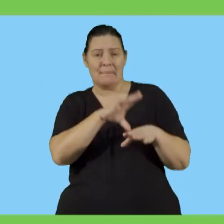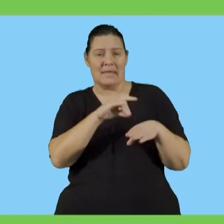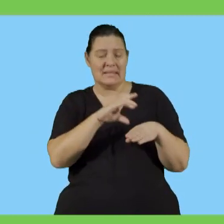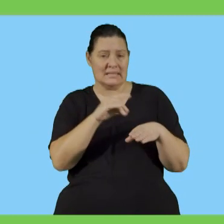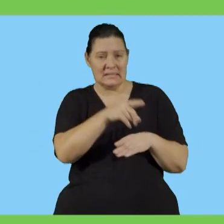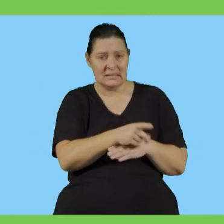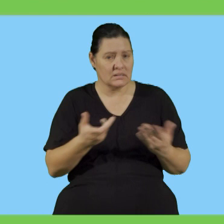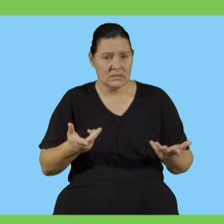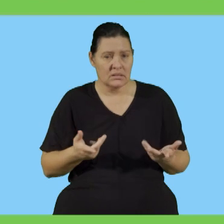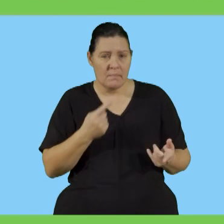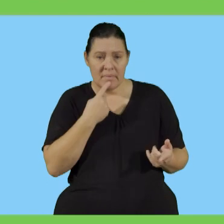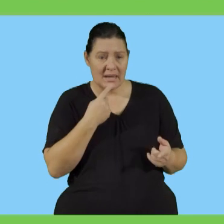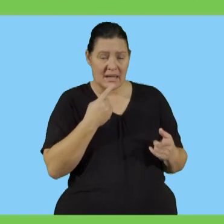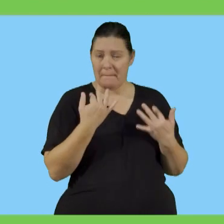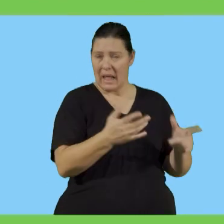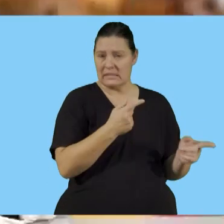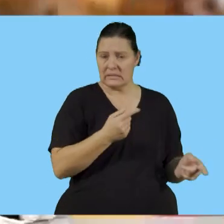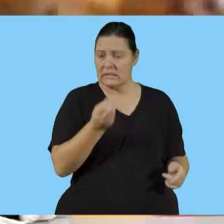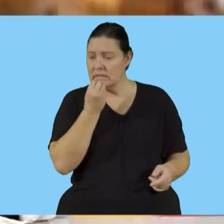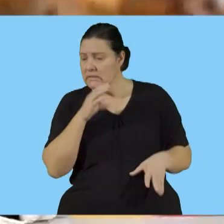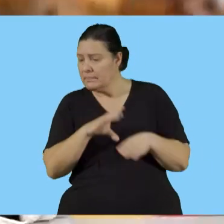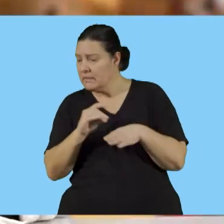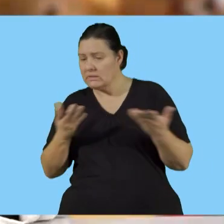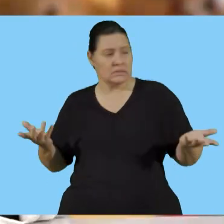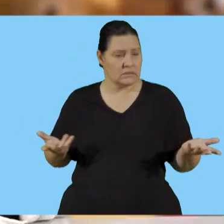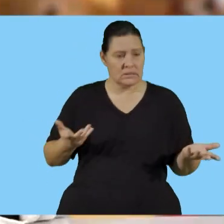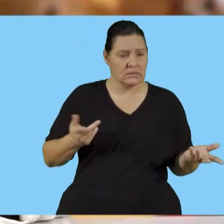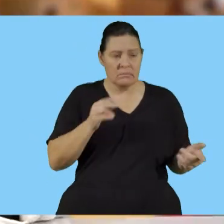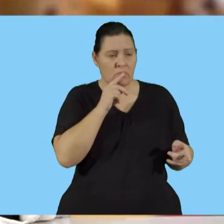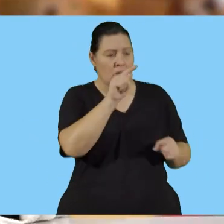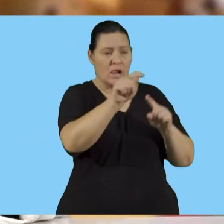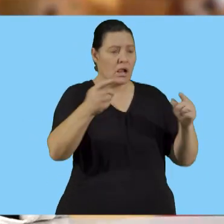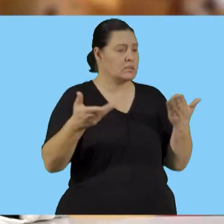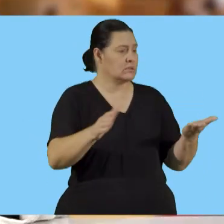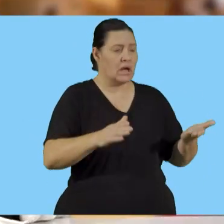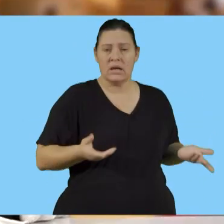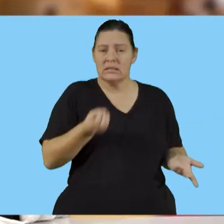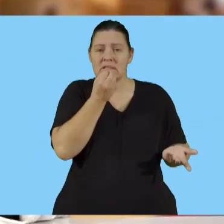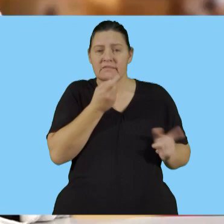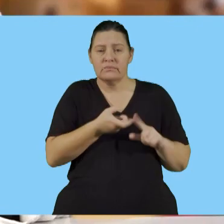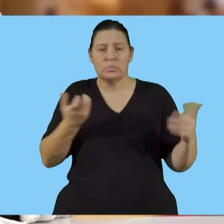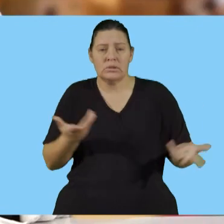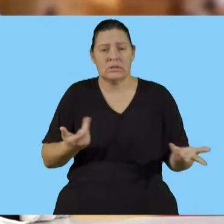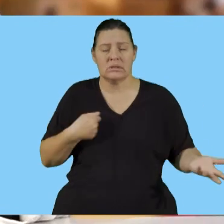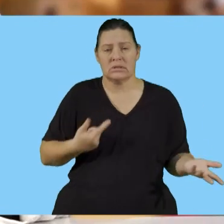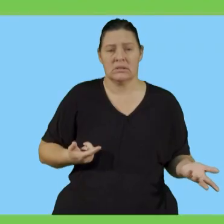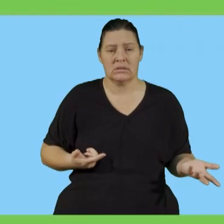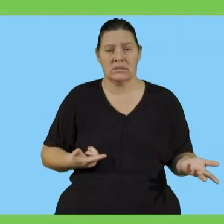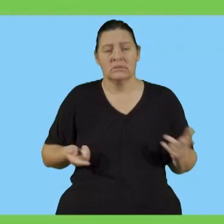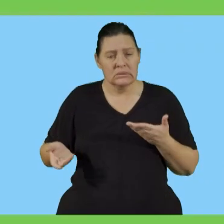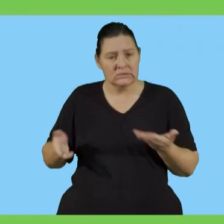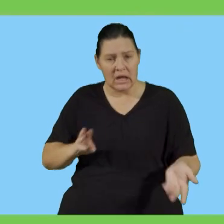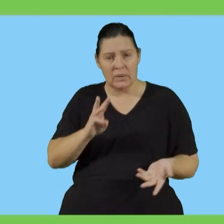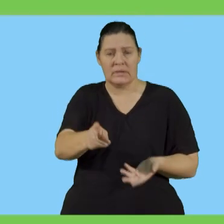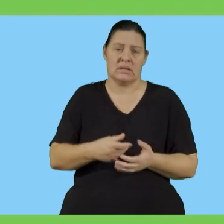that eat meat. So they don't eat plants, they eat meat. They get their energy from eating meat. So now, these carnivores